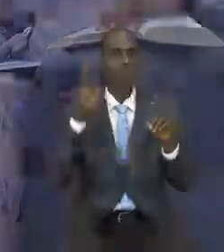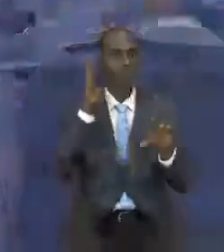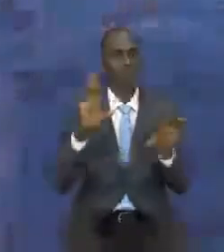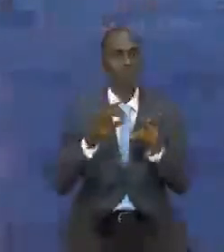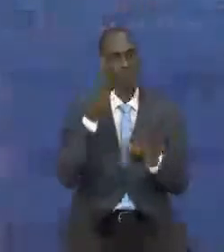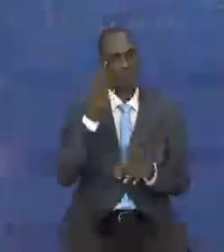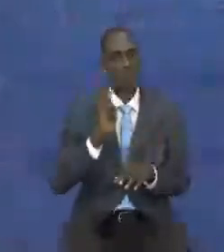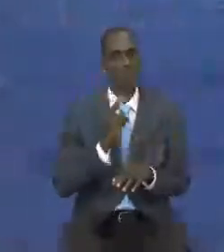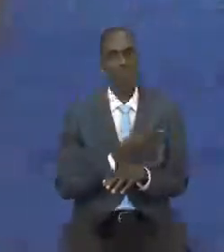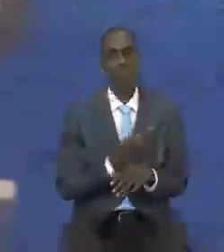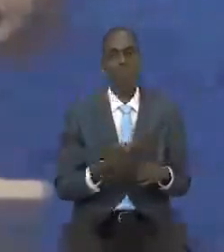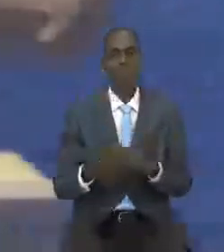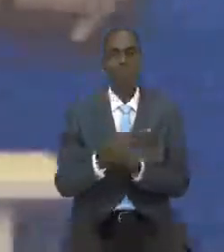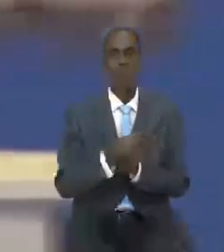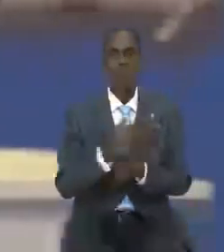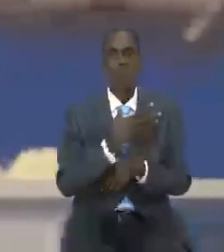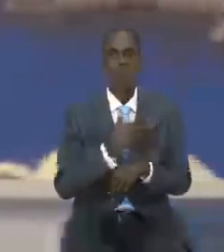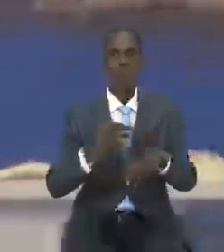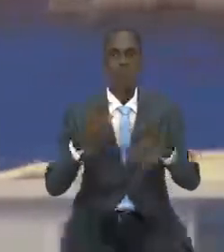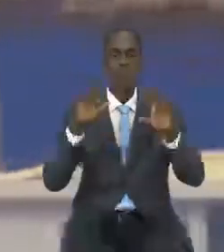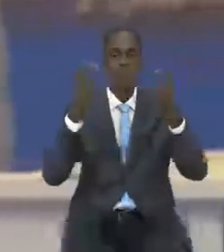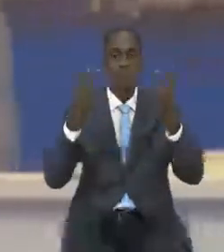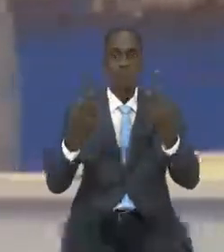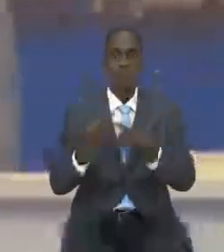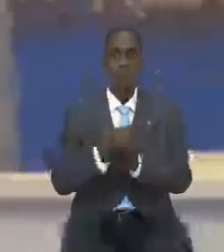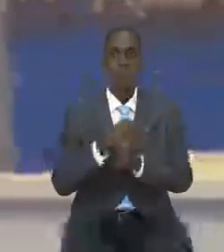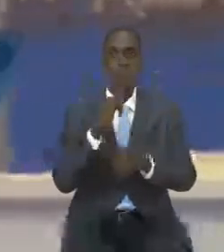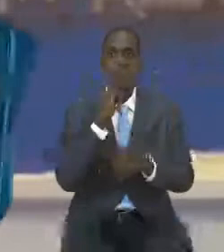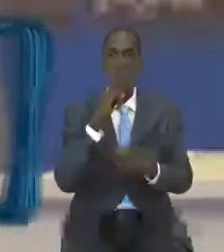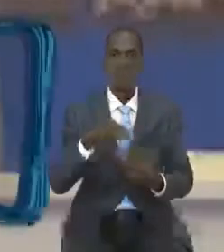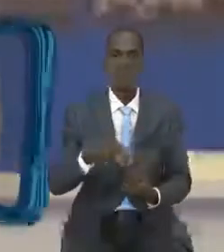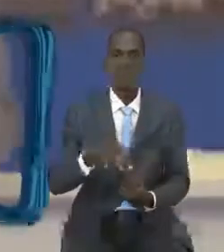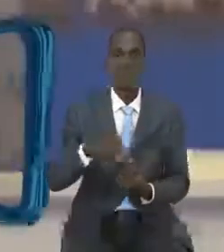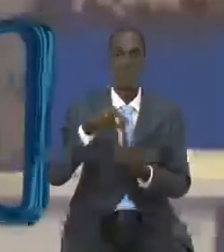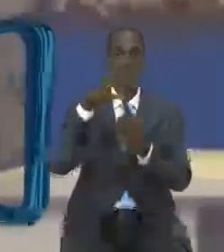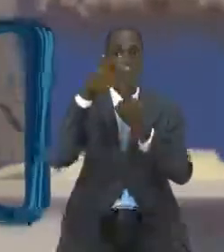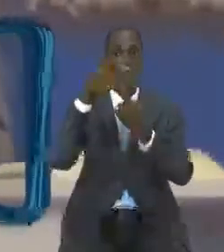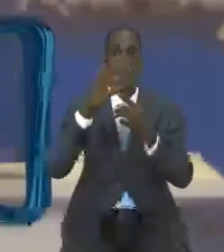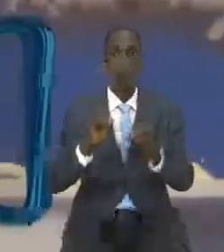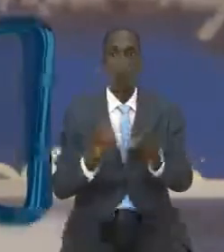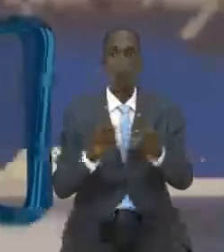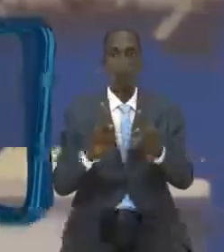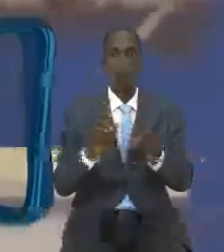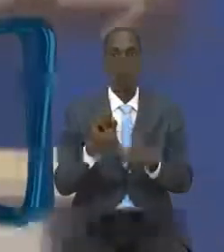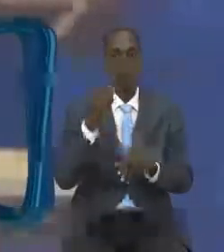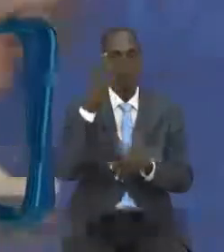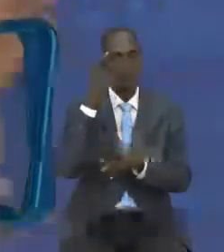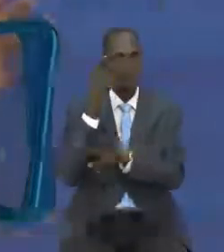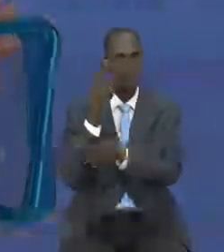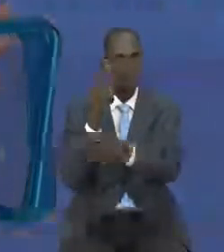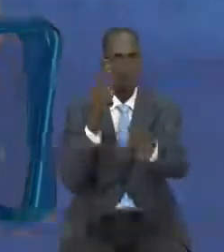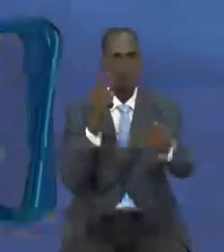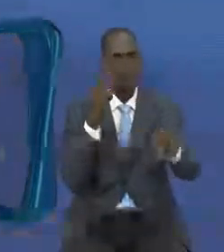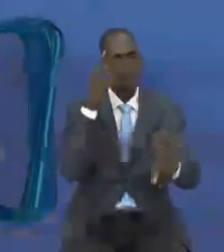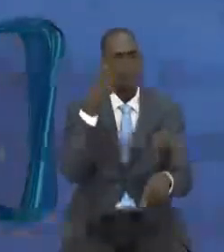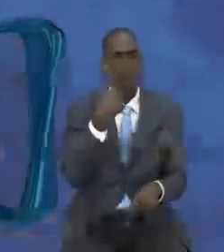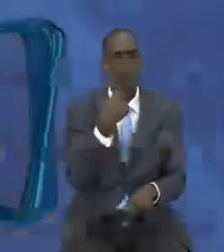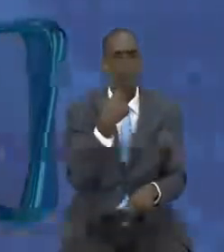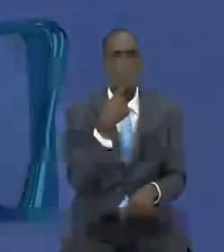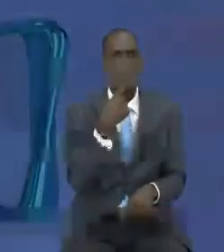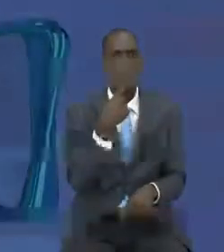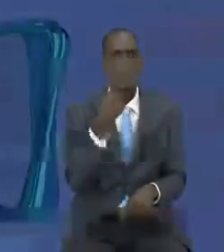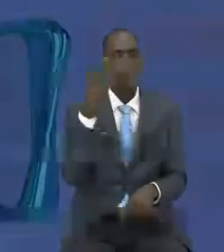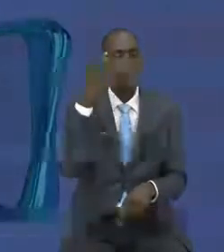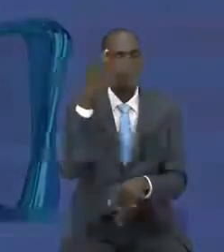topic today is exceptional privileges for you. For who?